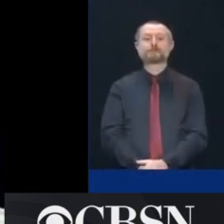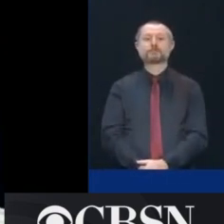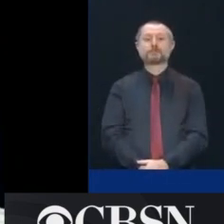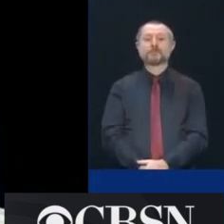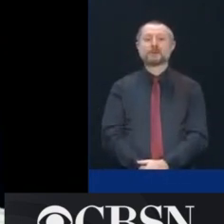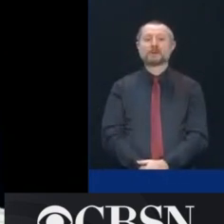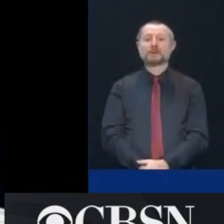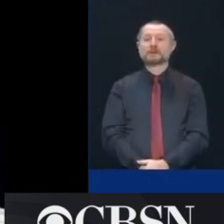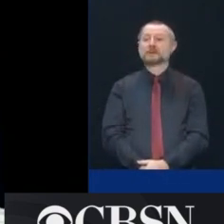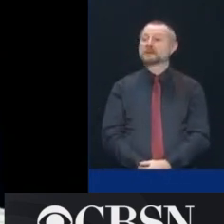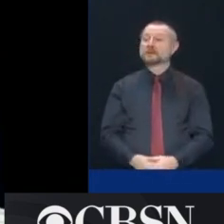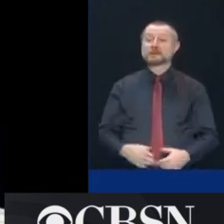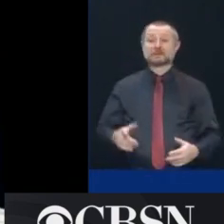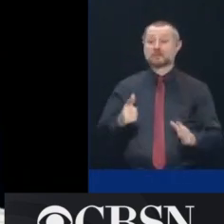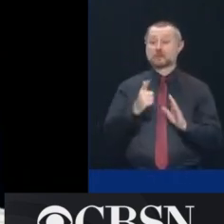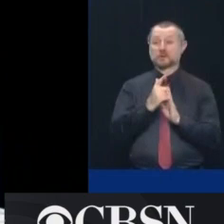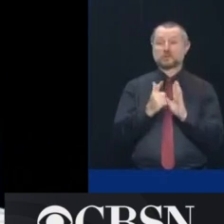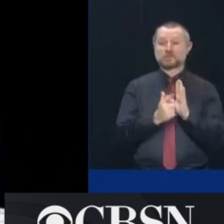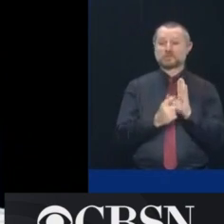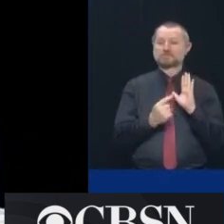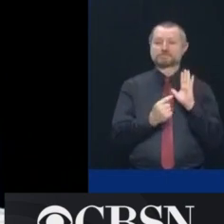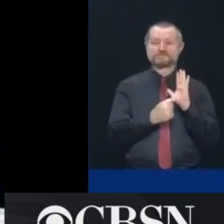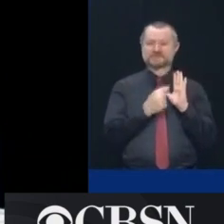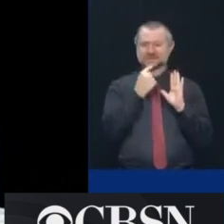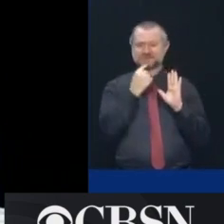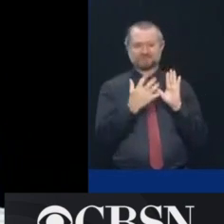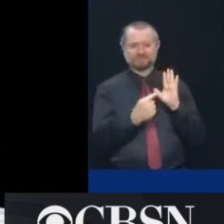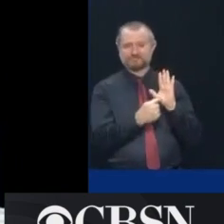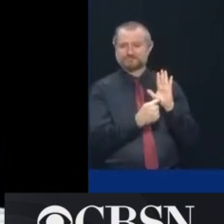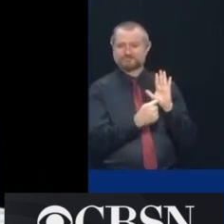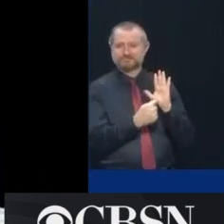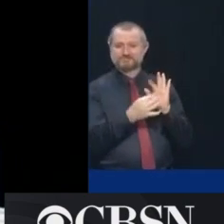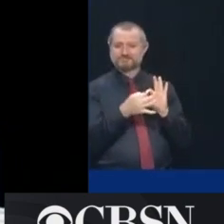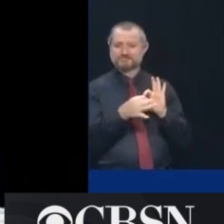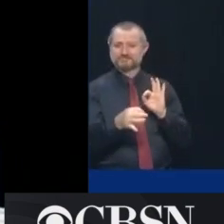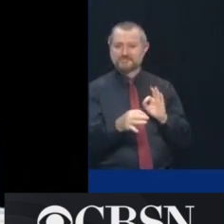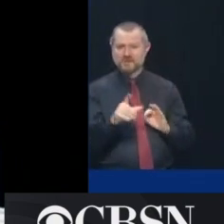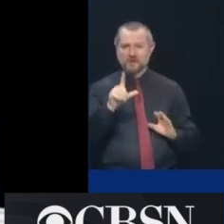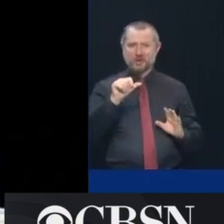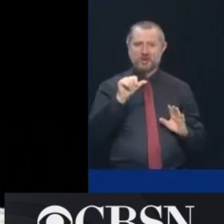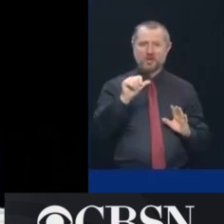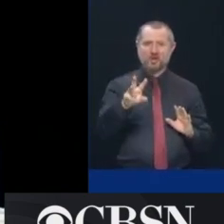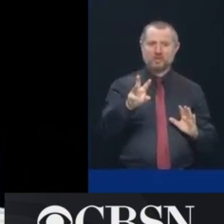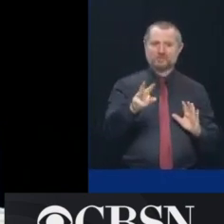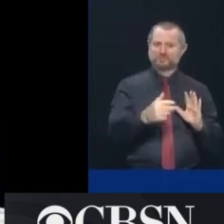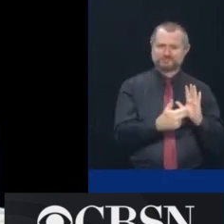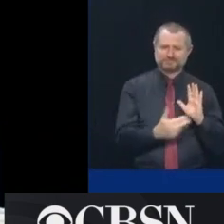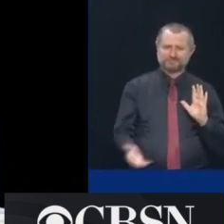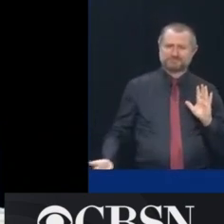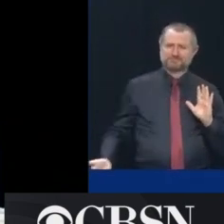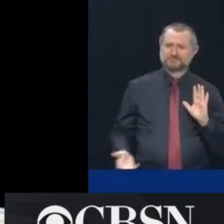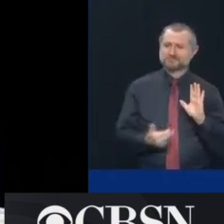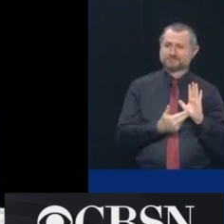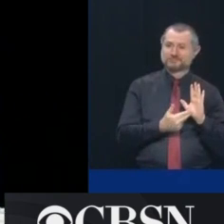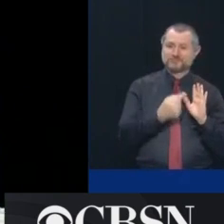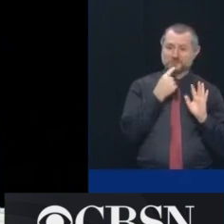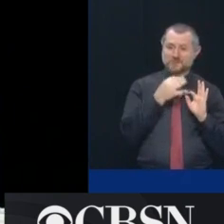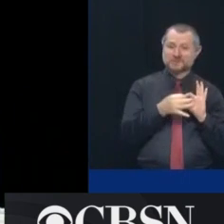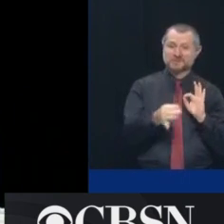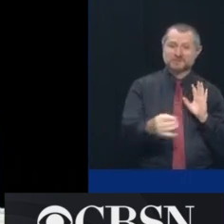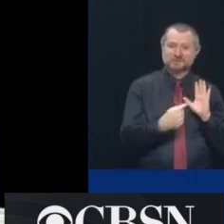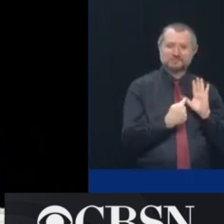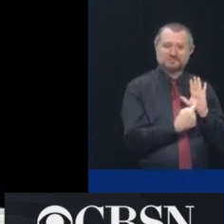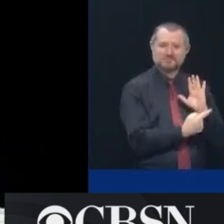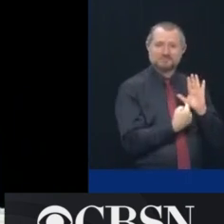The law is the law. The law is the law. The law is no more